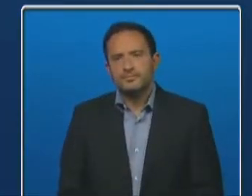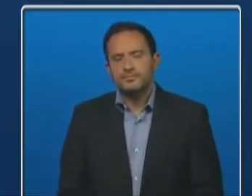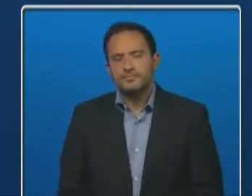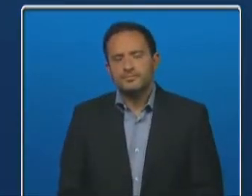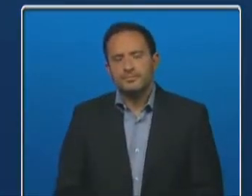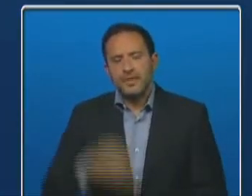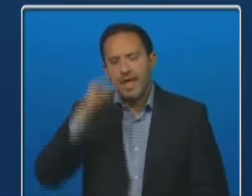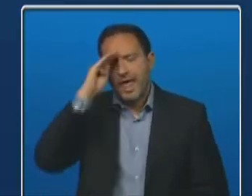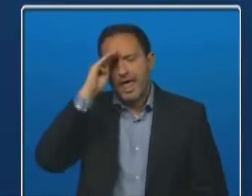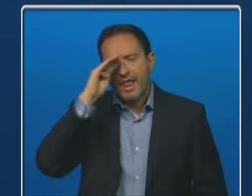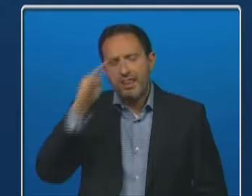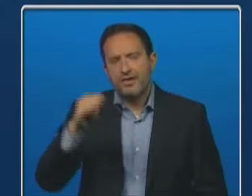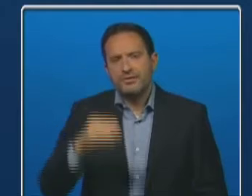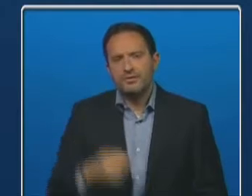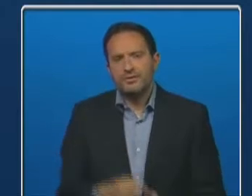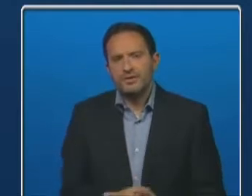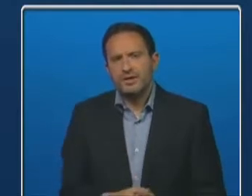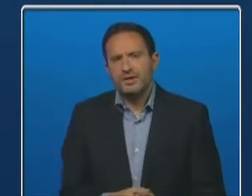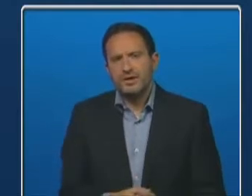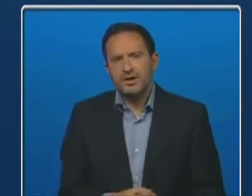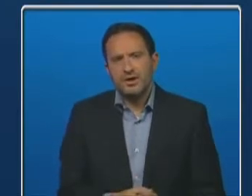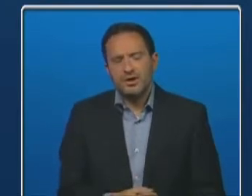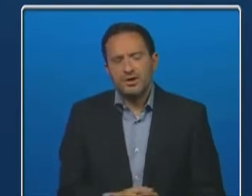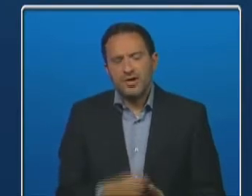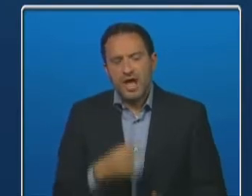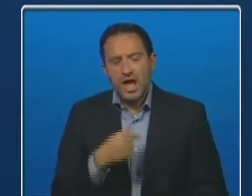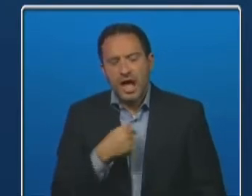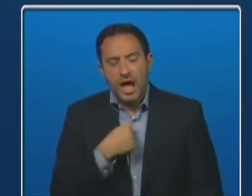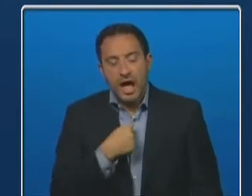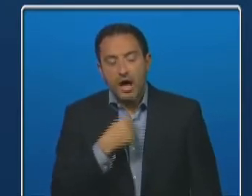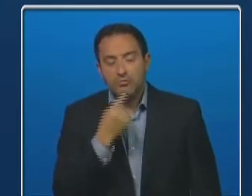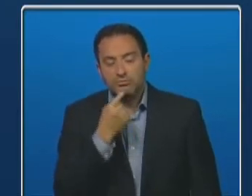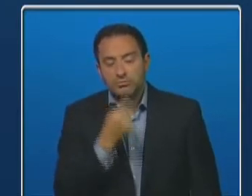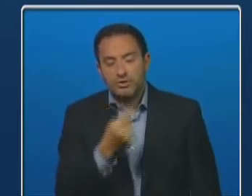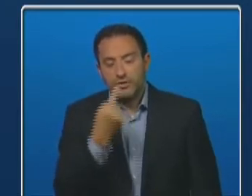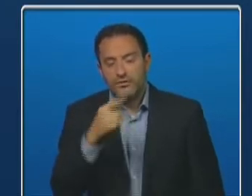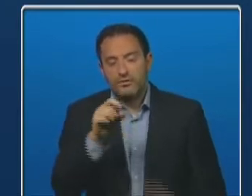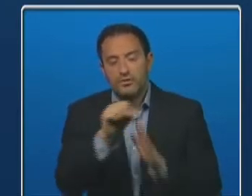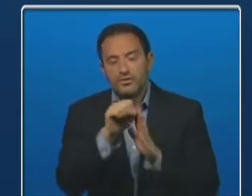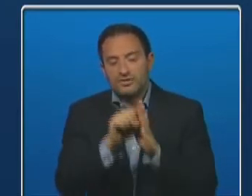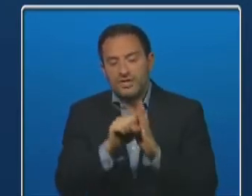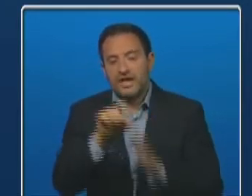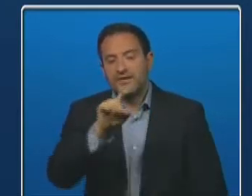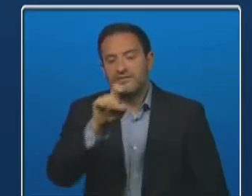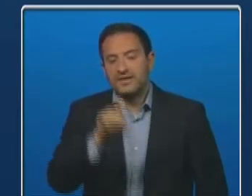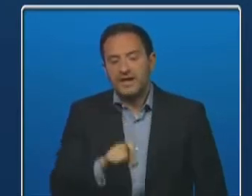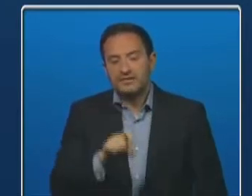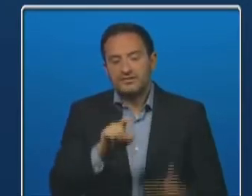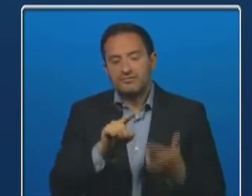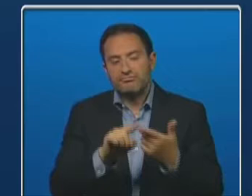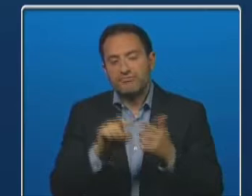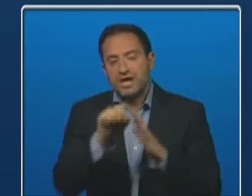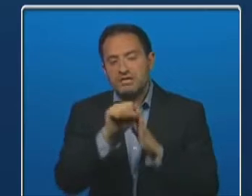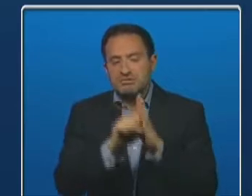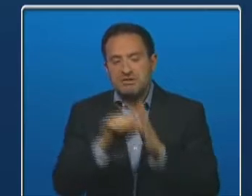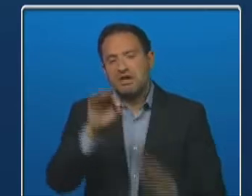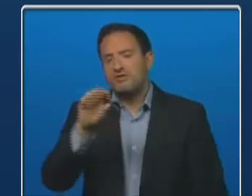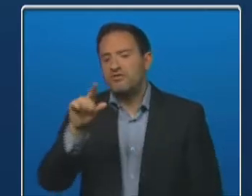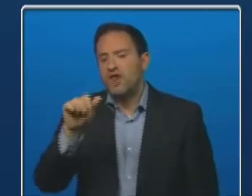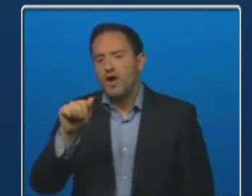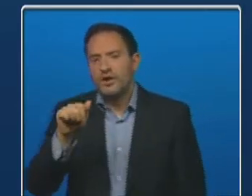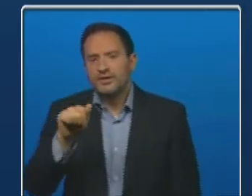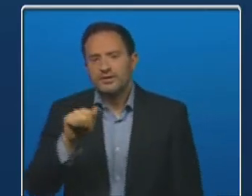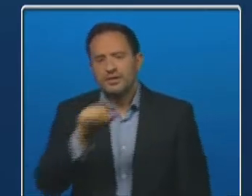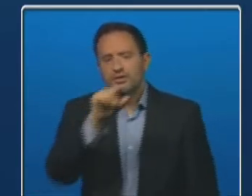Hi there. Good afternoon. So what I'll just mention is that for the state of Texas and for the state of Florida,